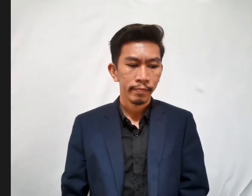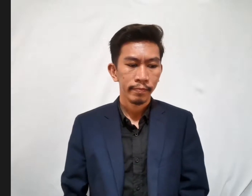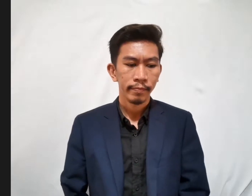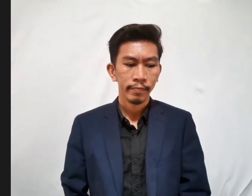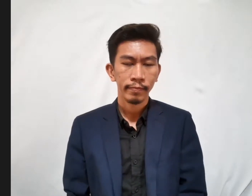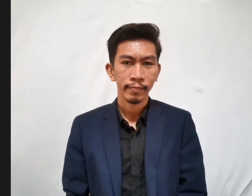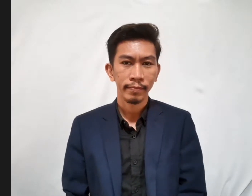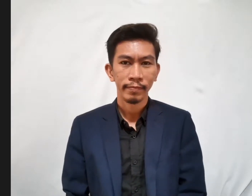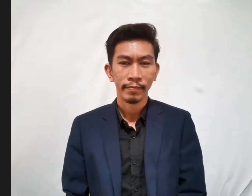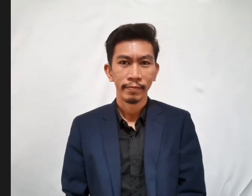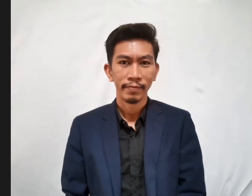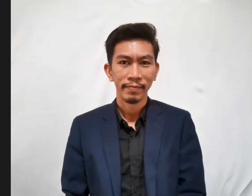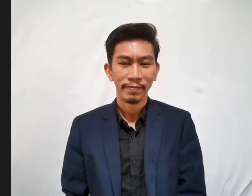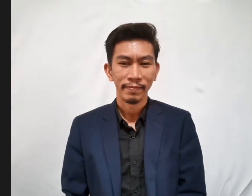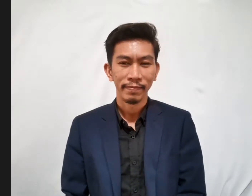Hello?